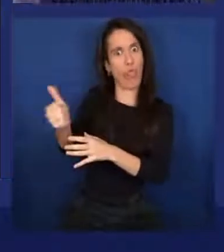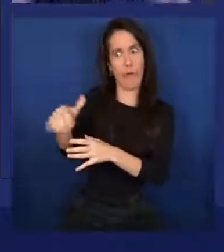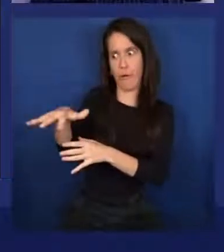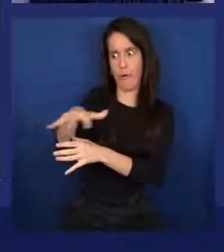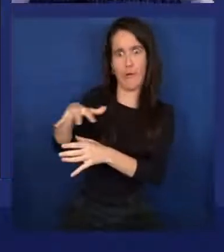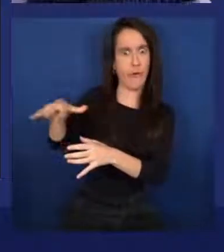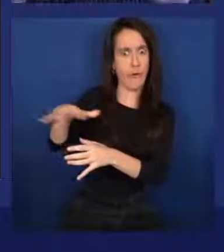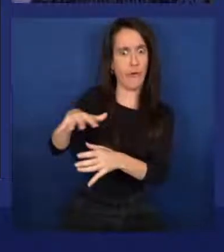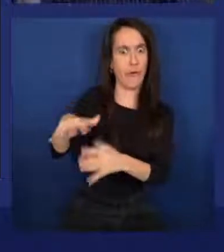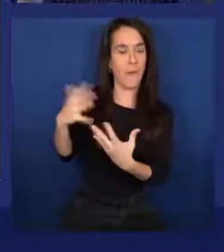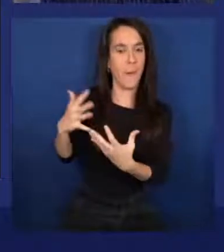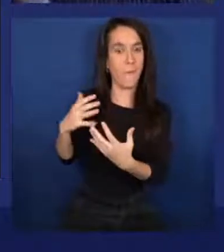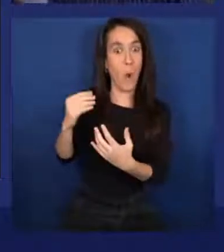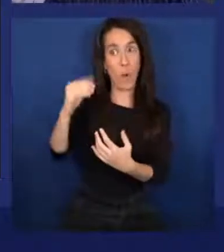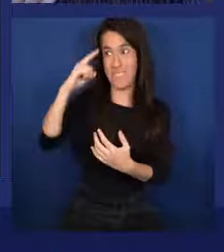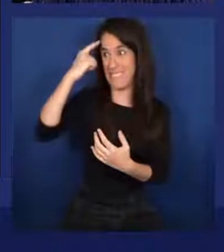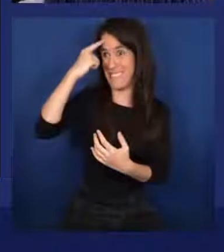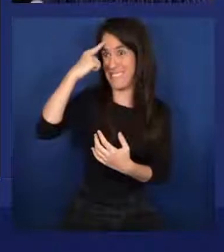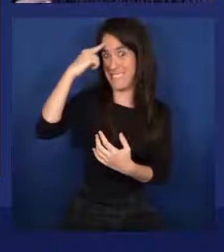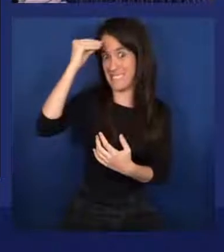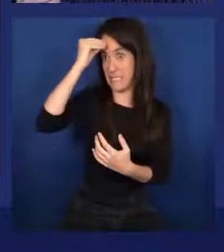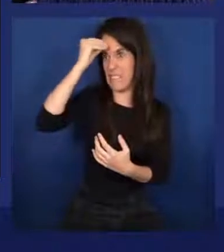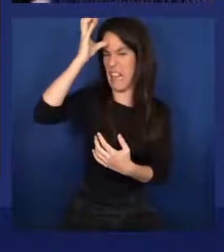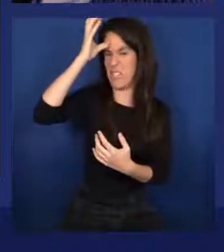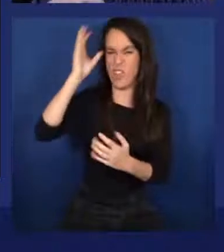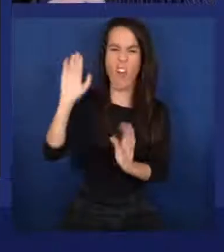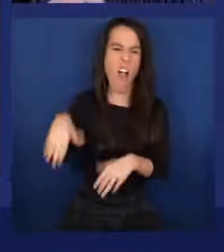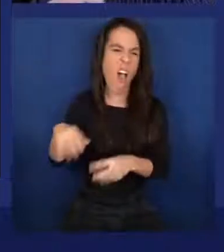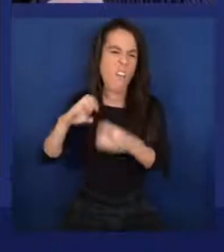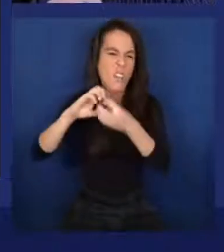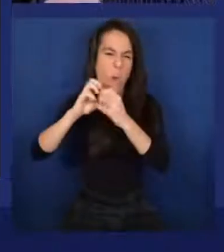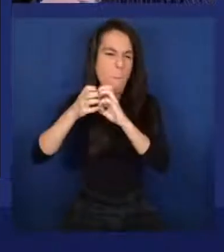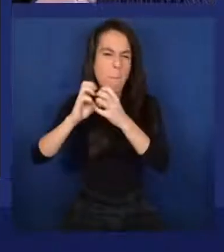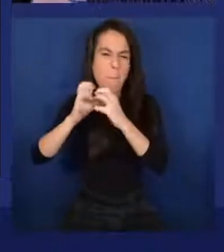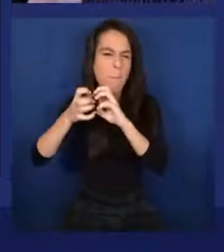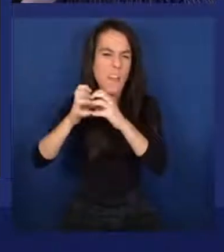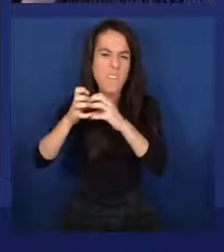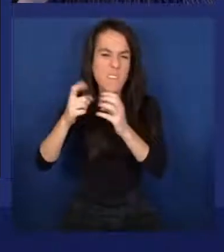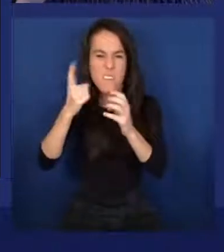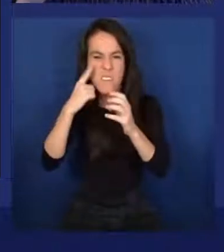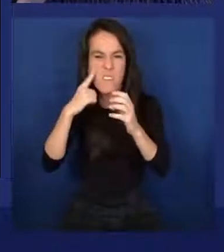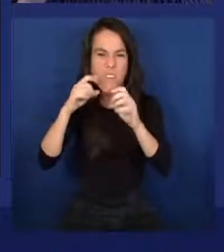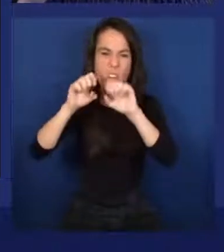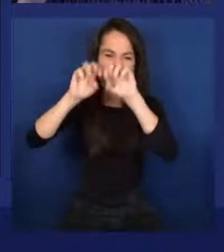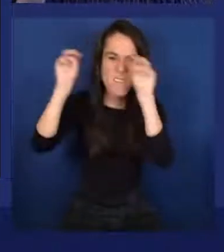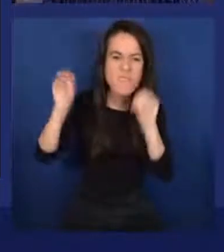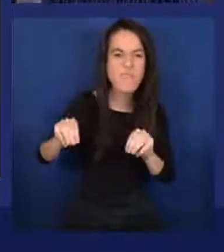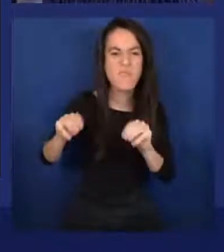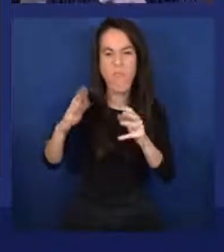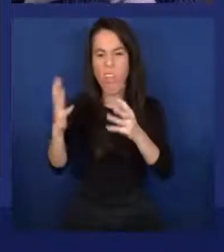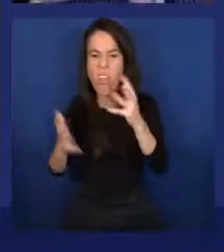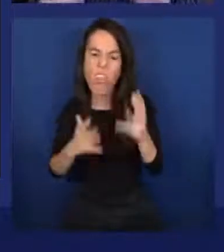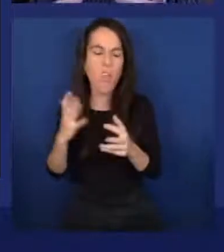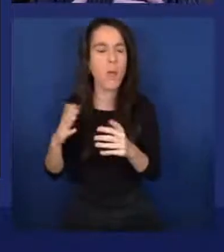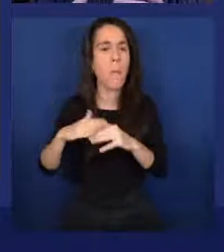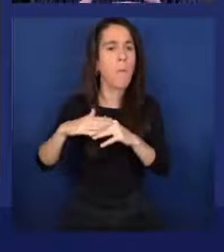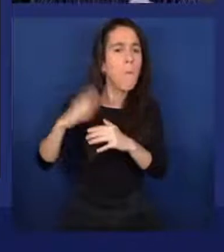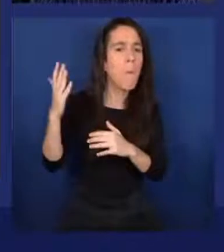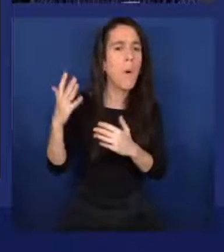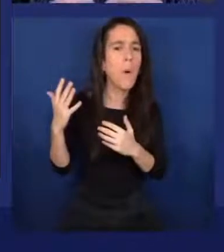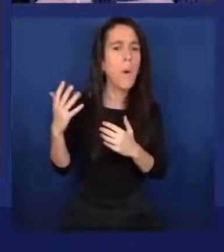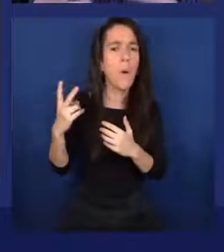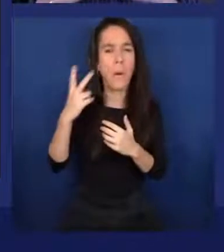that intelligence is just too complex to adhere to neat methodologies. And so now they're getting more into the neural